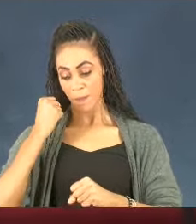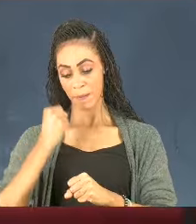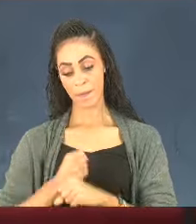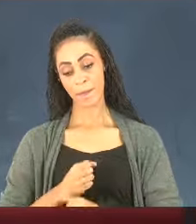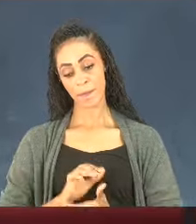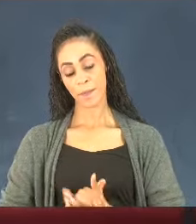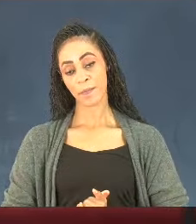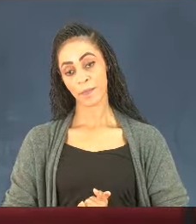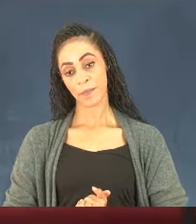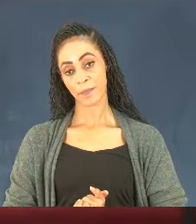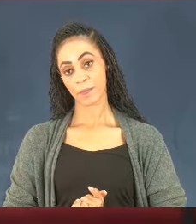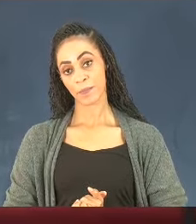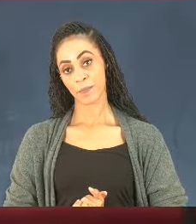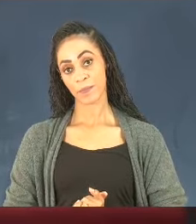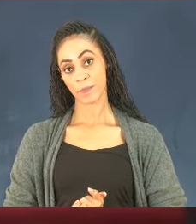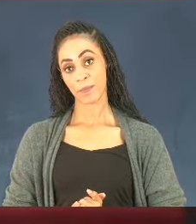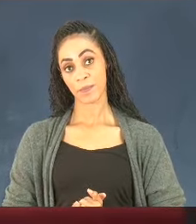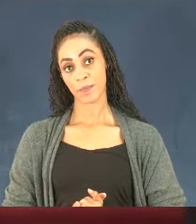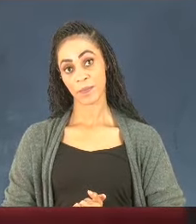See,